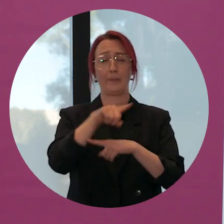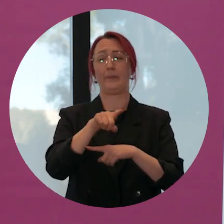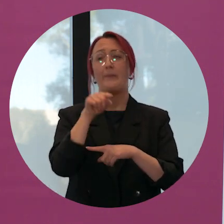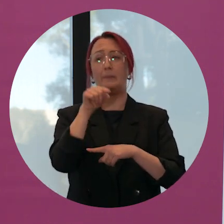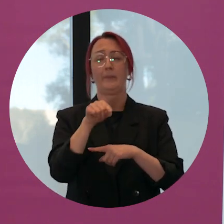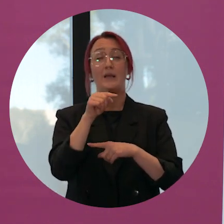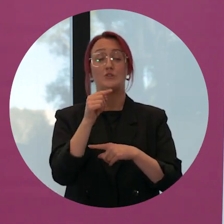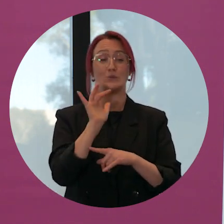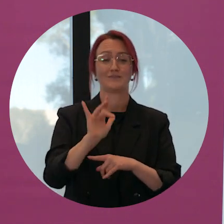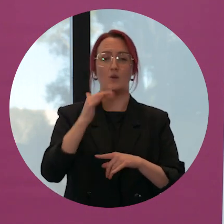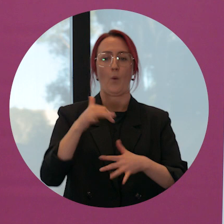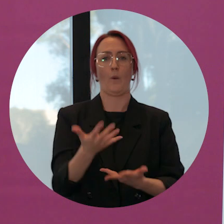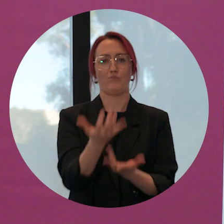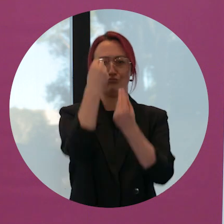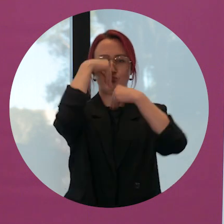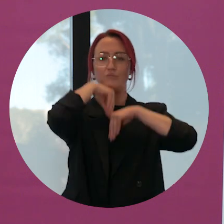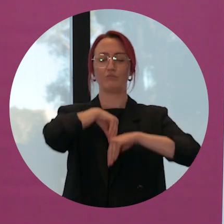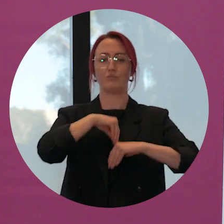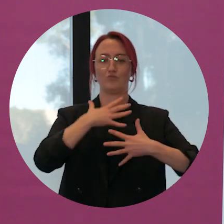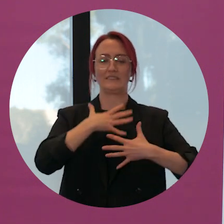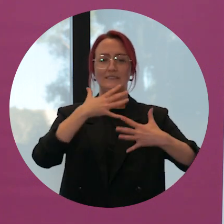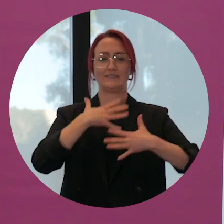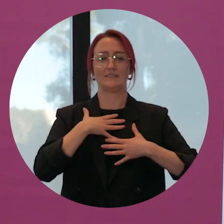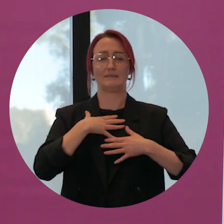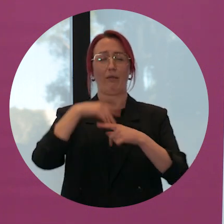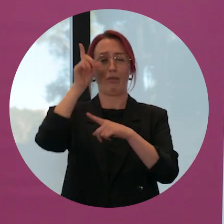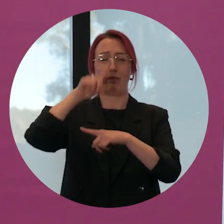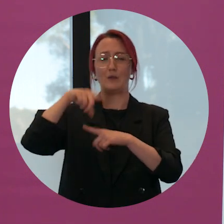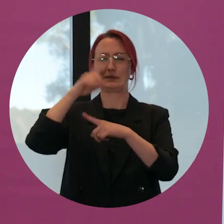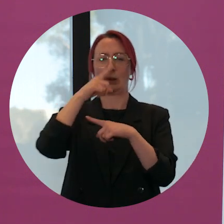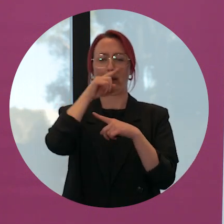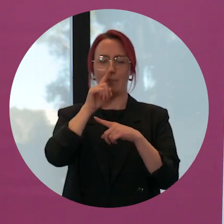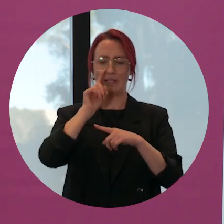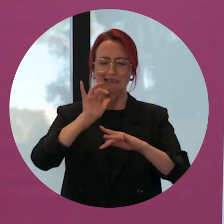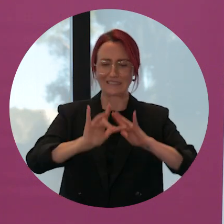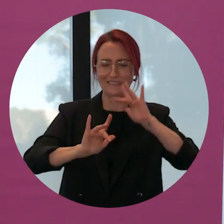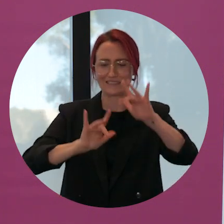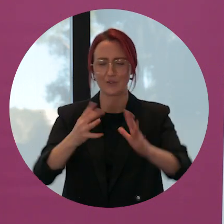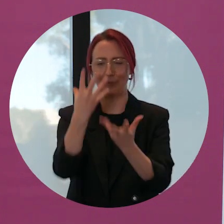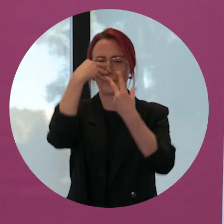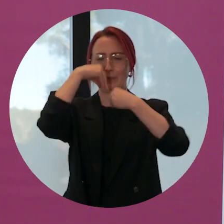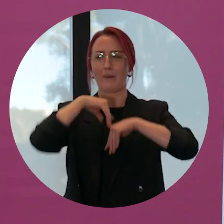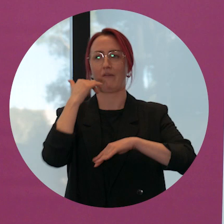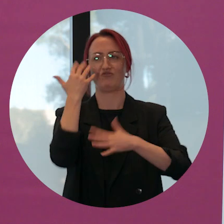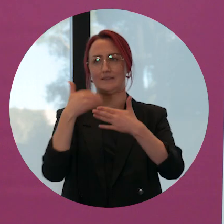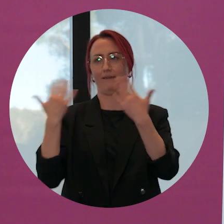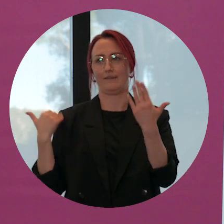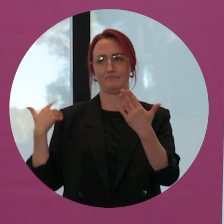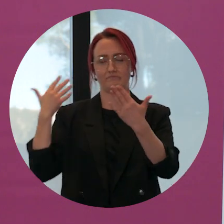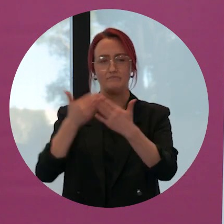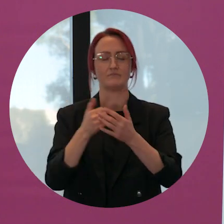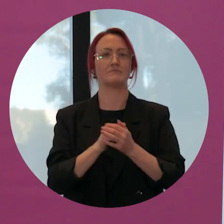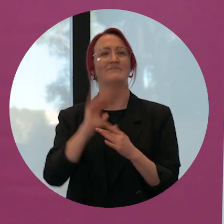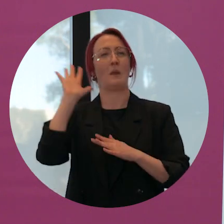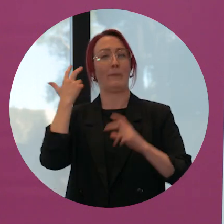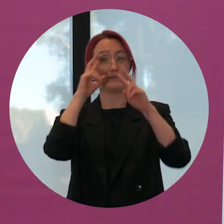breathe. Hundreds of thousands of people are touching and breathing this cobalt dust daily in these mines. It is reported that